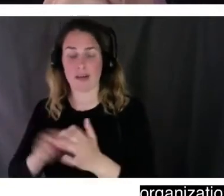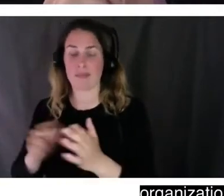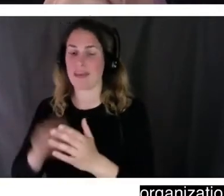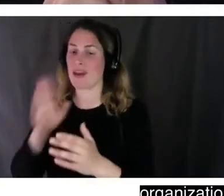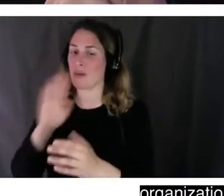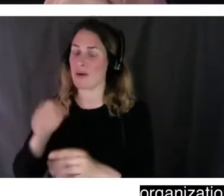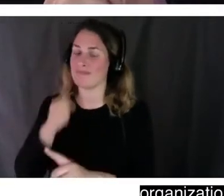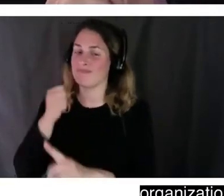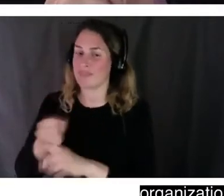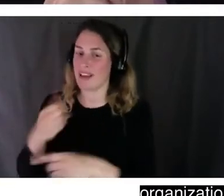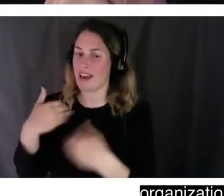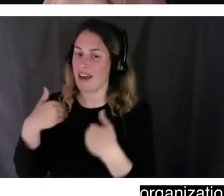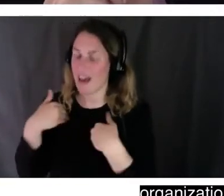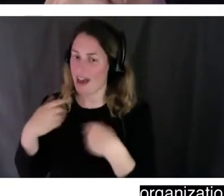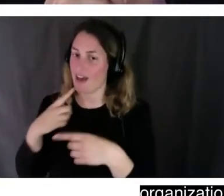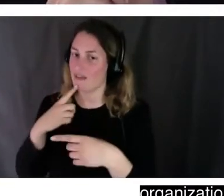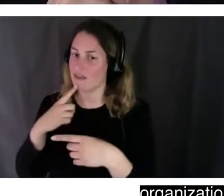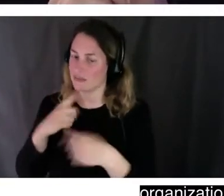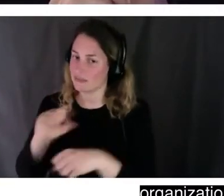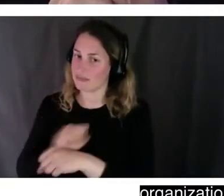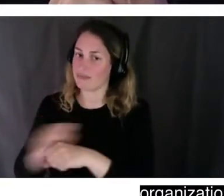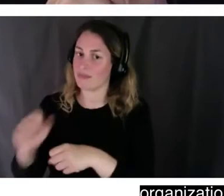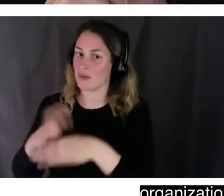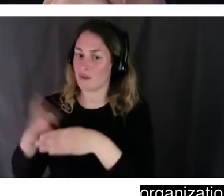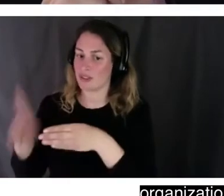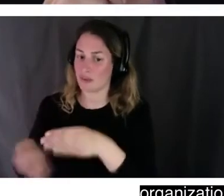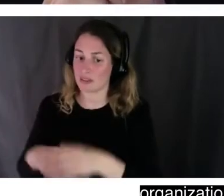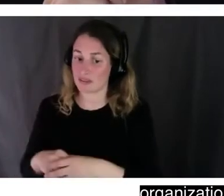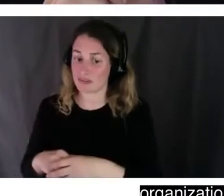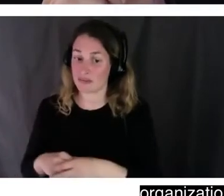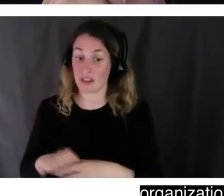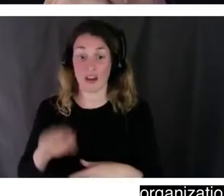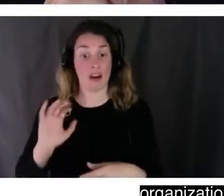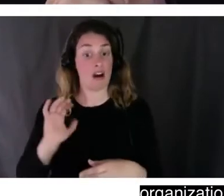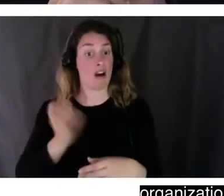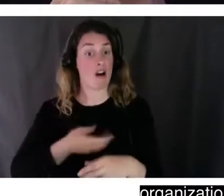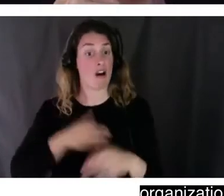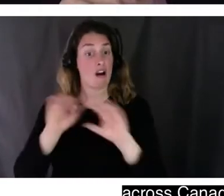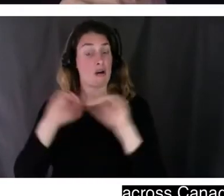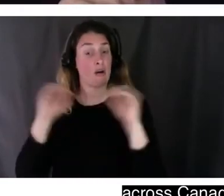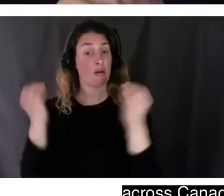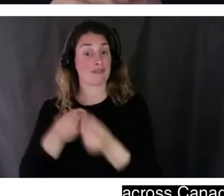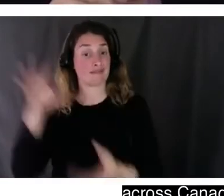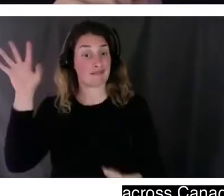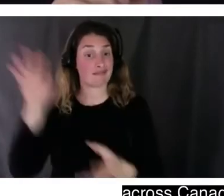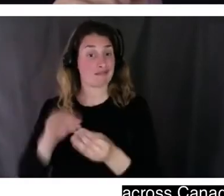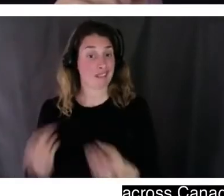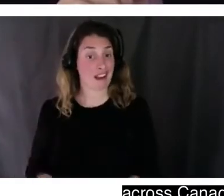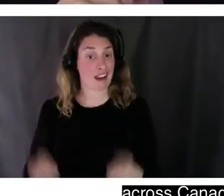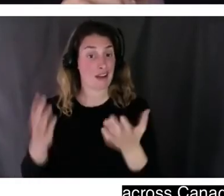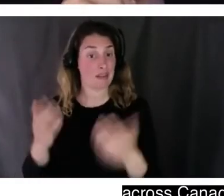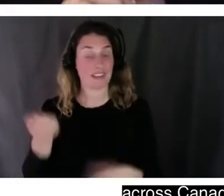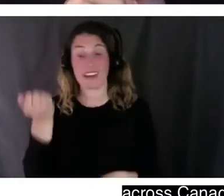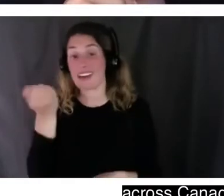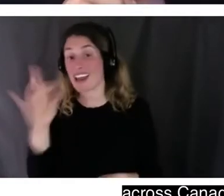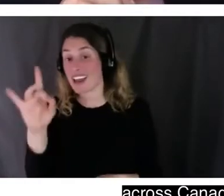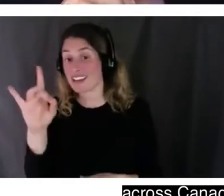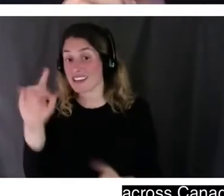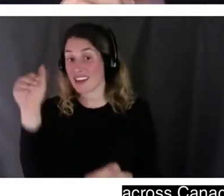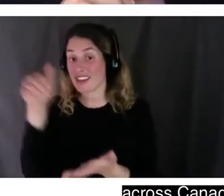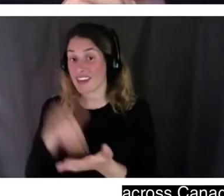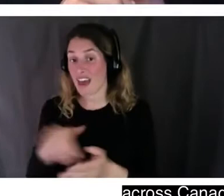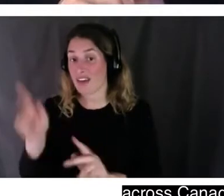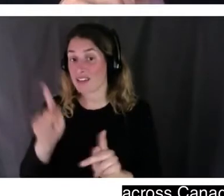an organization with almost 18,000 people all across Canada,